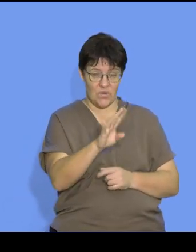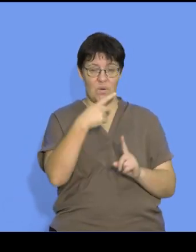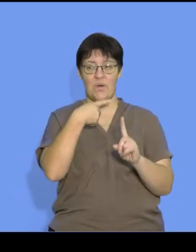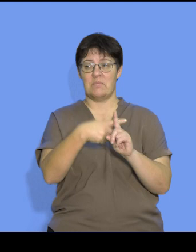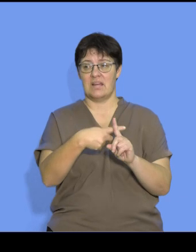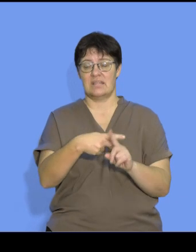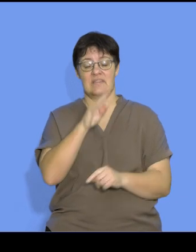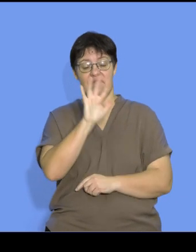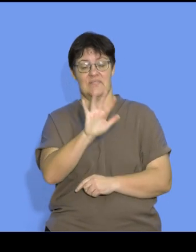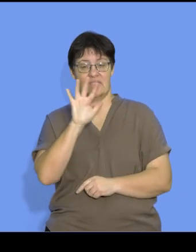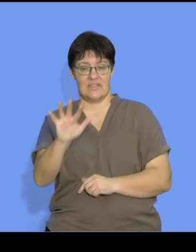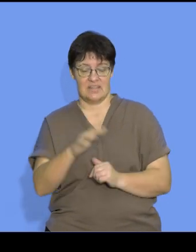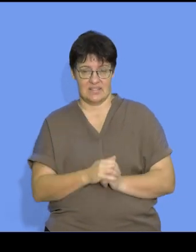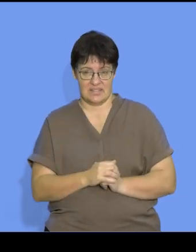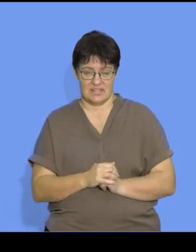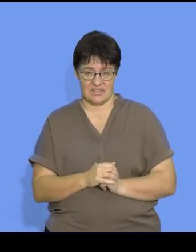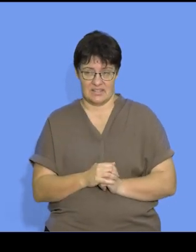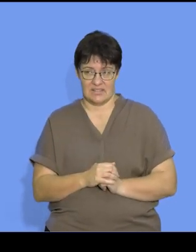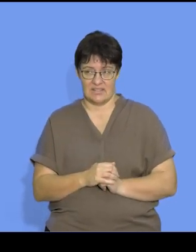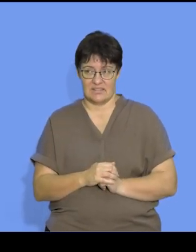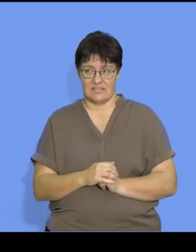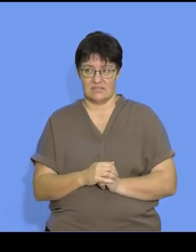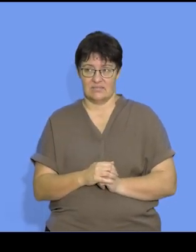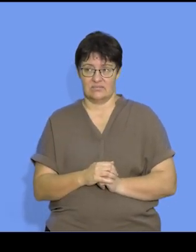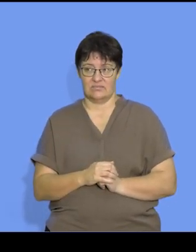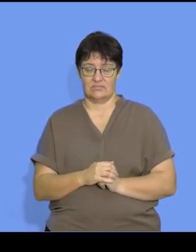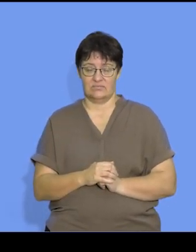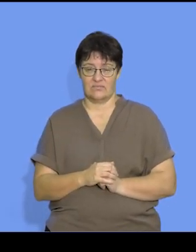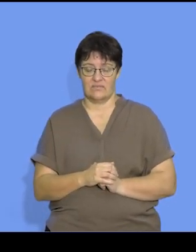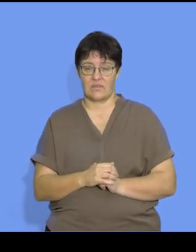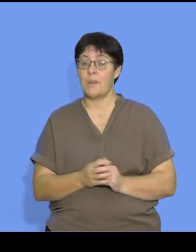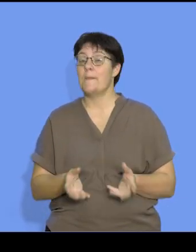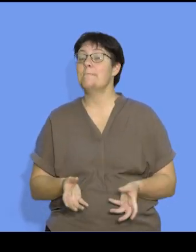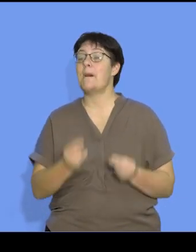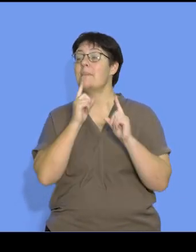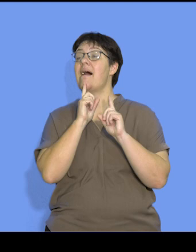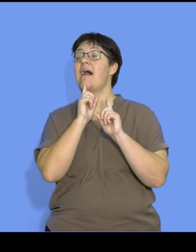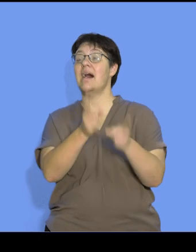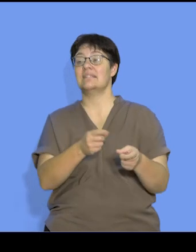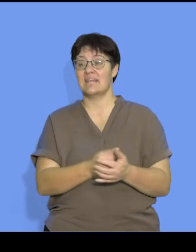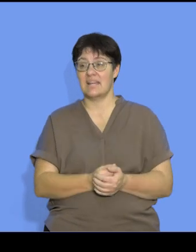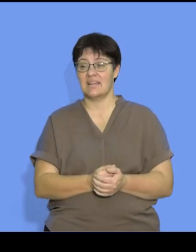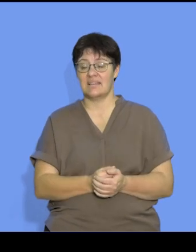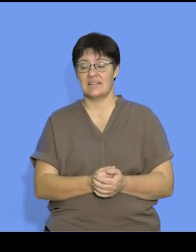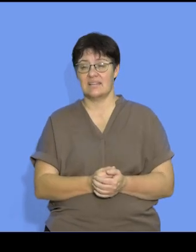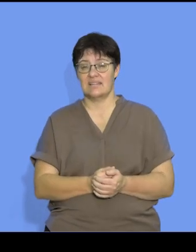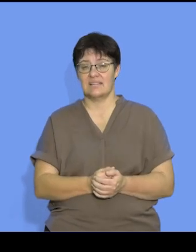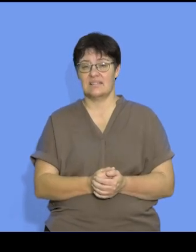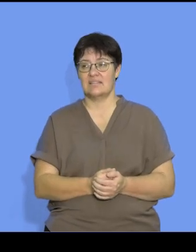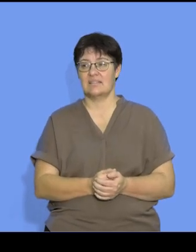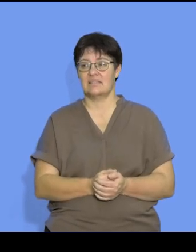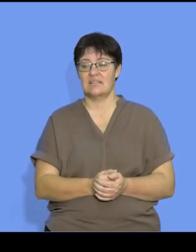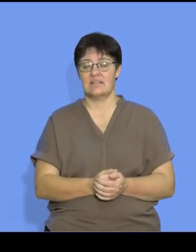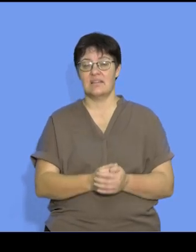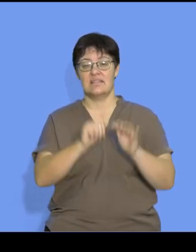34 plus 55. And I'm hoping that everyone will agree with me that the next